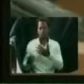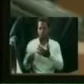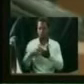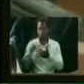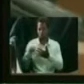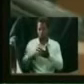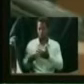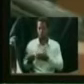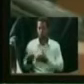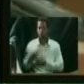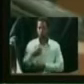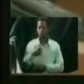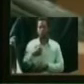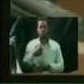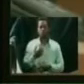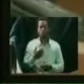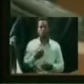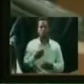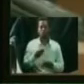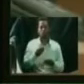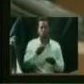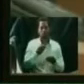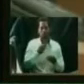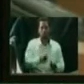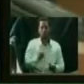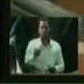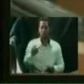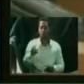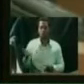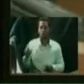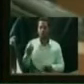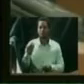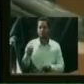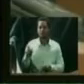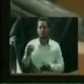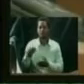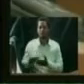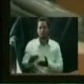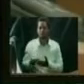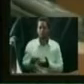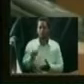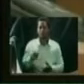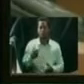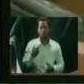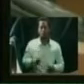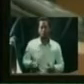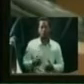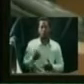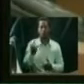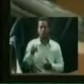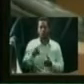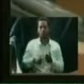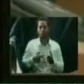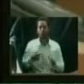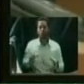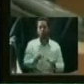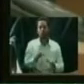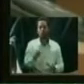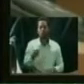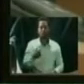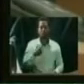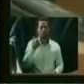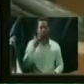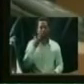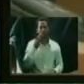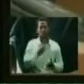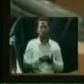$30,000 worth of taxpayers' money. That's what we're going to be doing. And if we're saying, no, they're okay with it, let's just